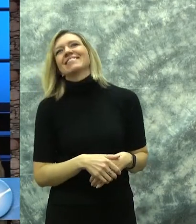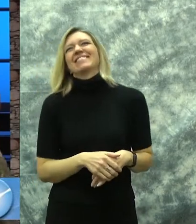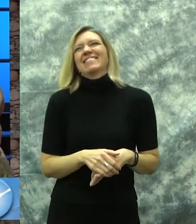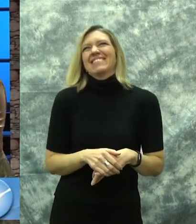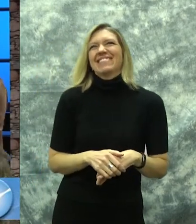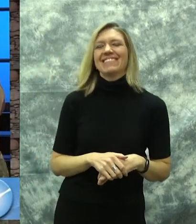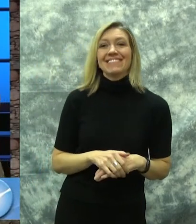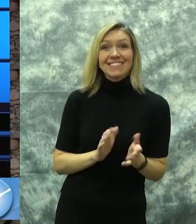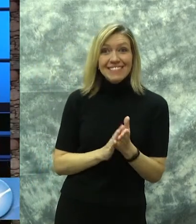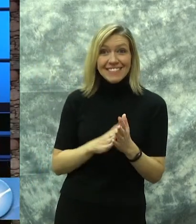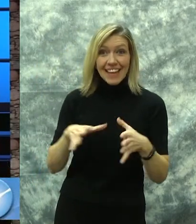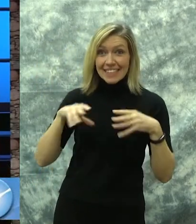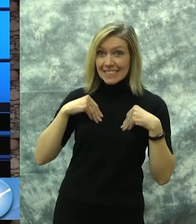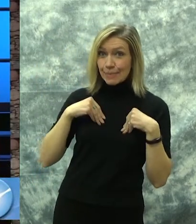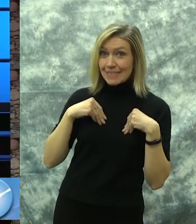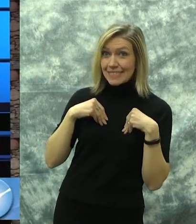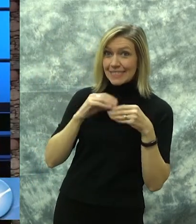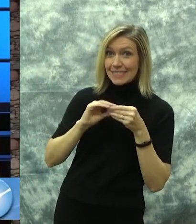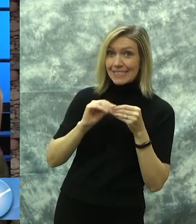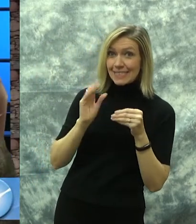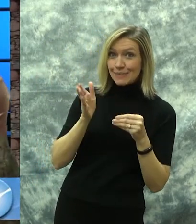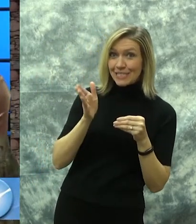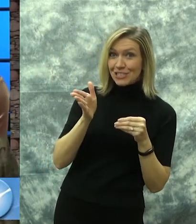Acceptance speech.